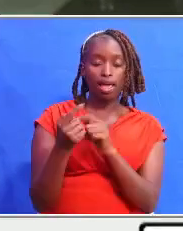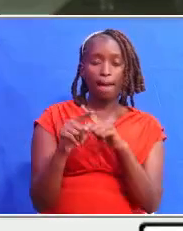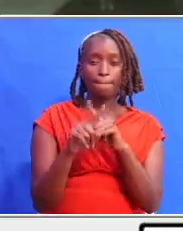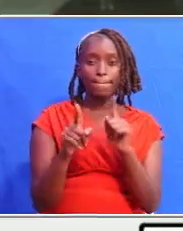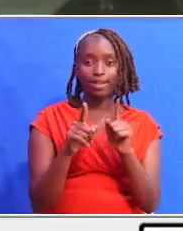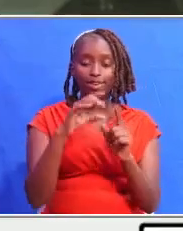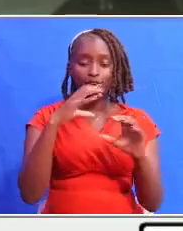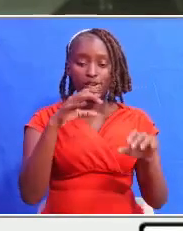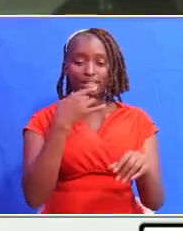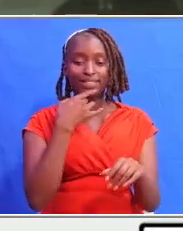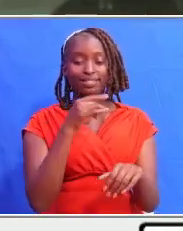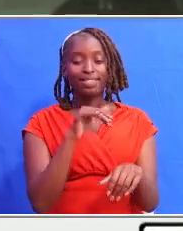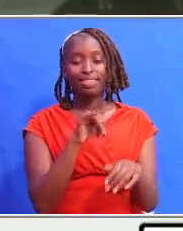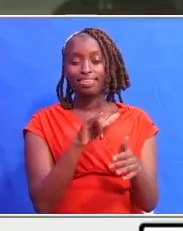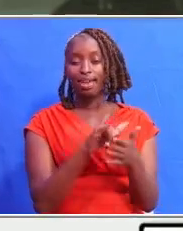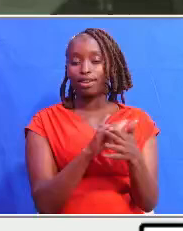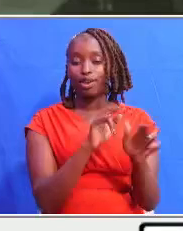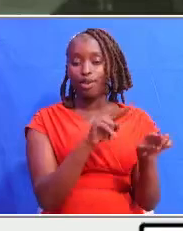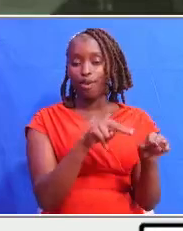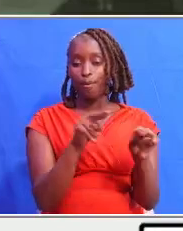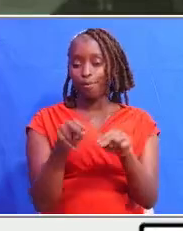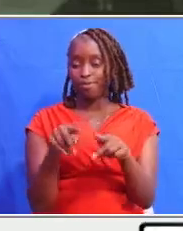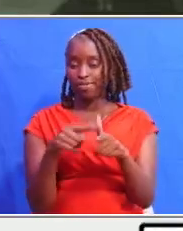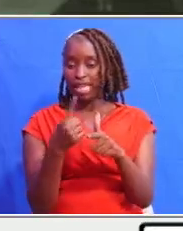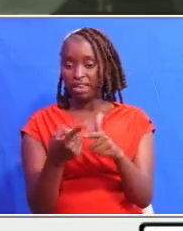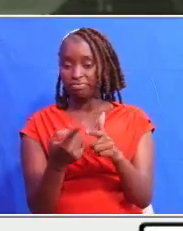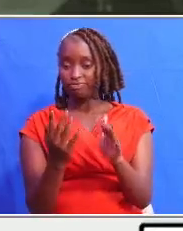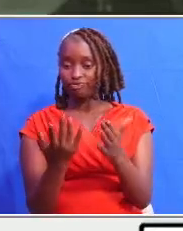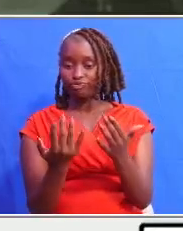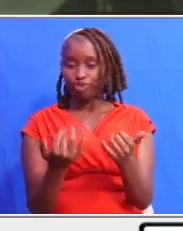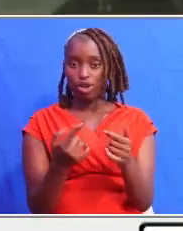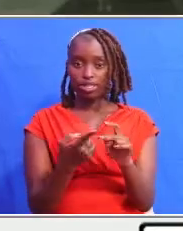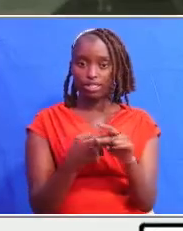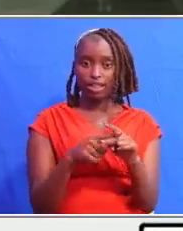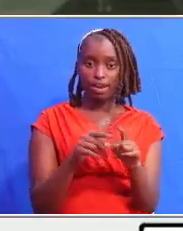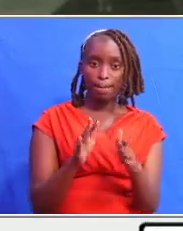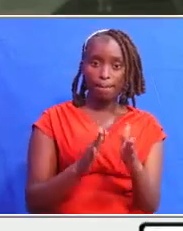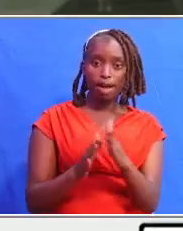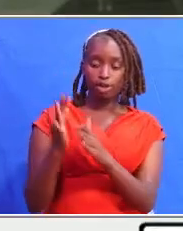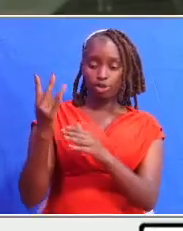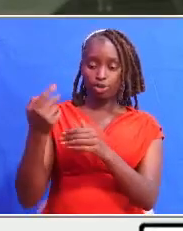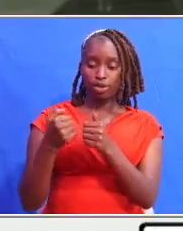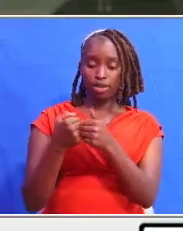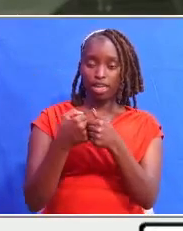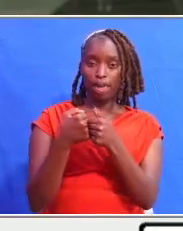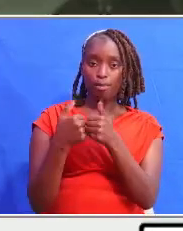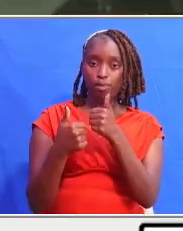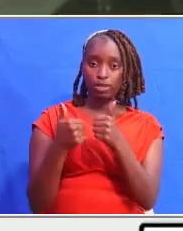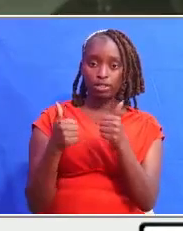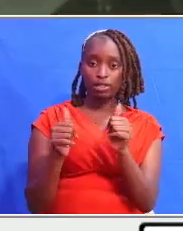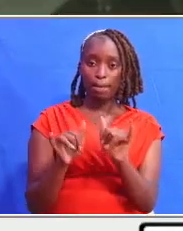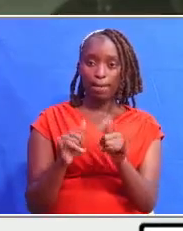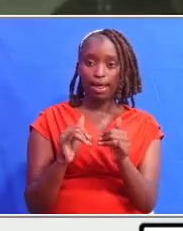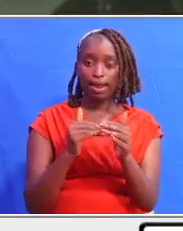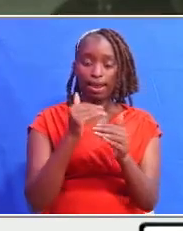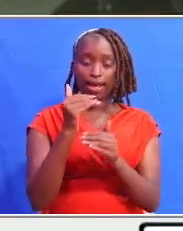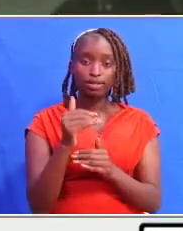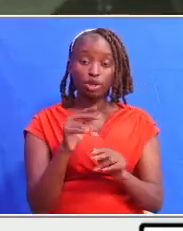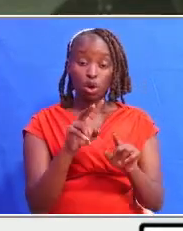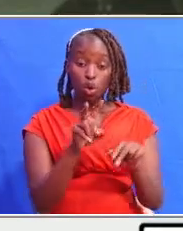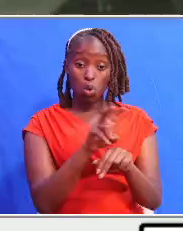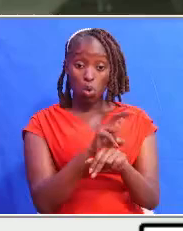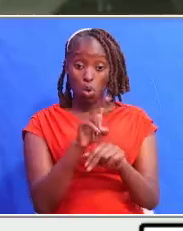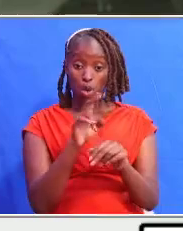nialia game na akaanza kupanga hizi games zinakaa hizi mbili, na tutaona vile zoezi